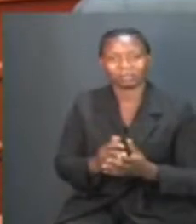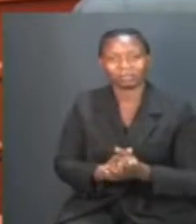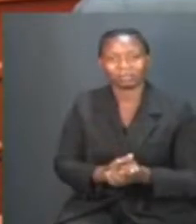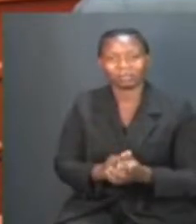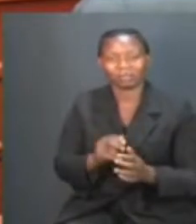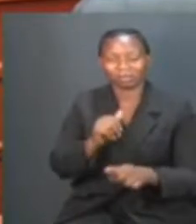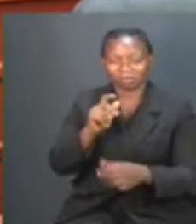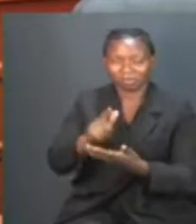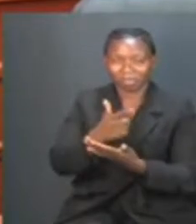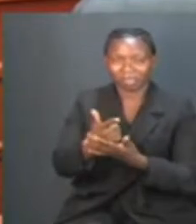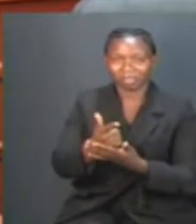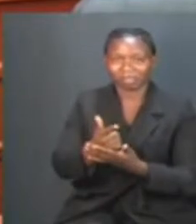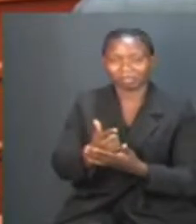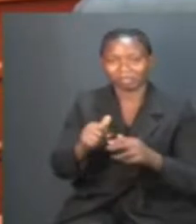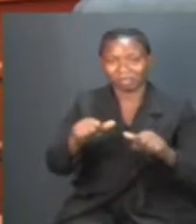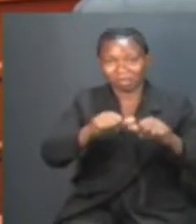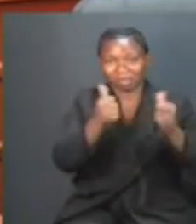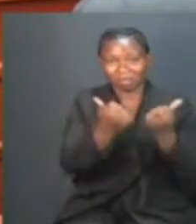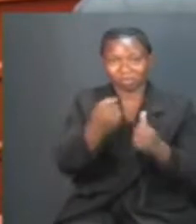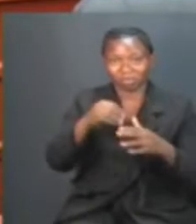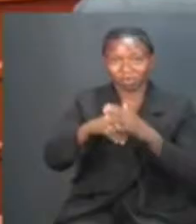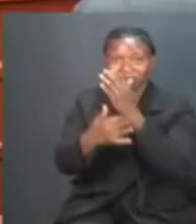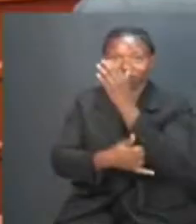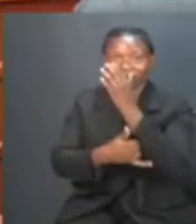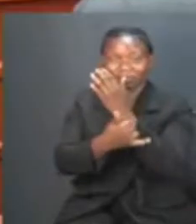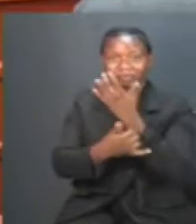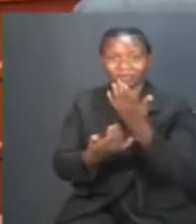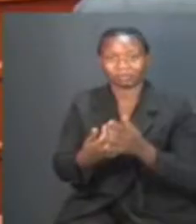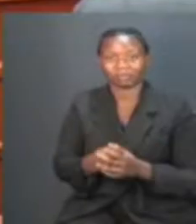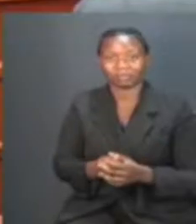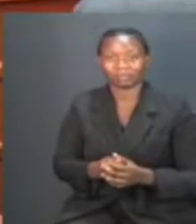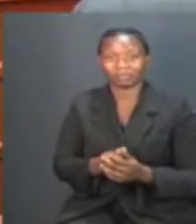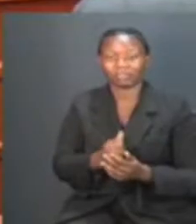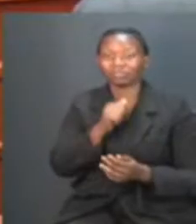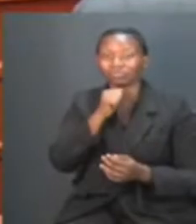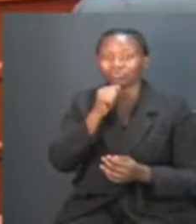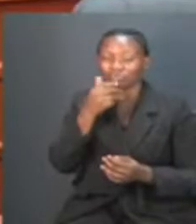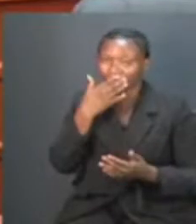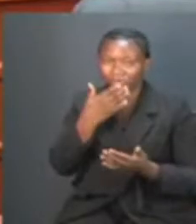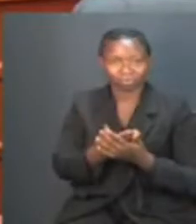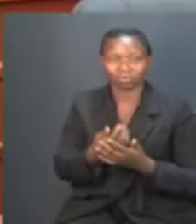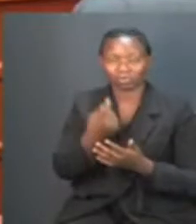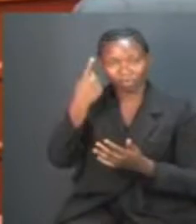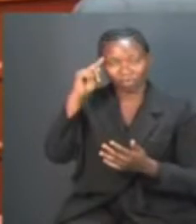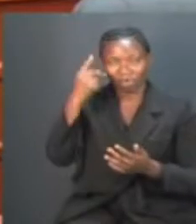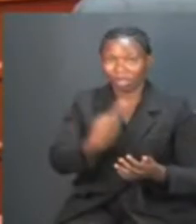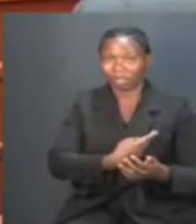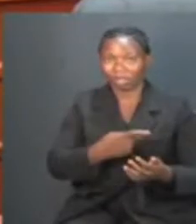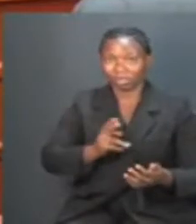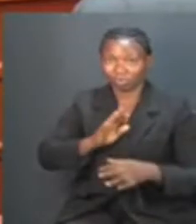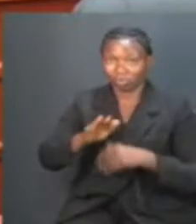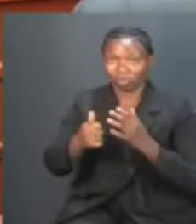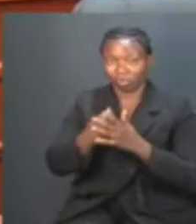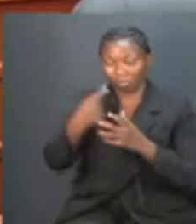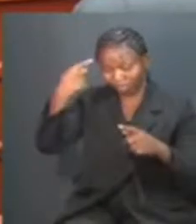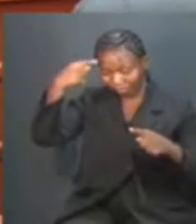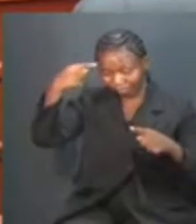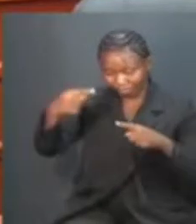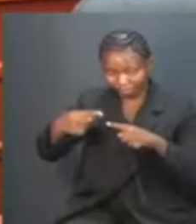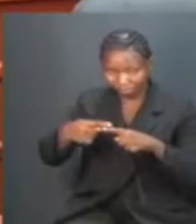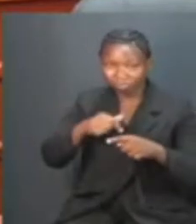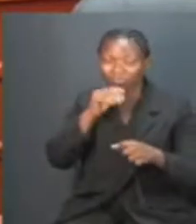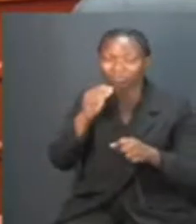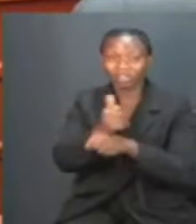graduates associations in our country, which really does not augur well for us. We all agree that unemployment